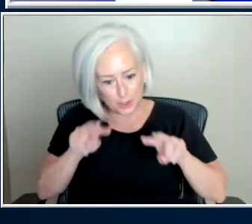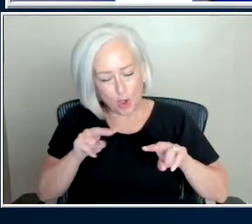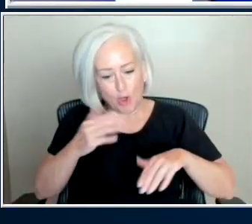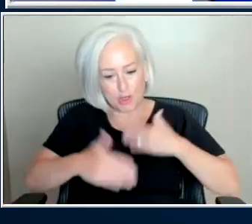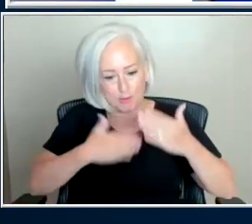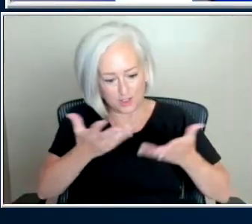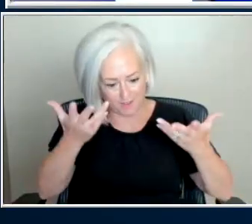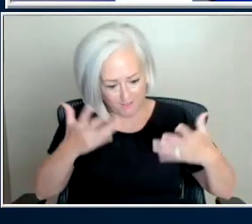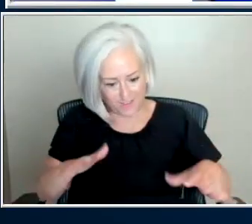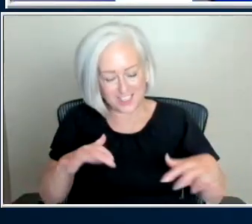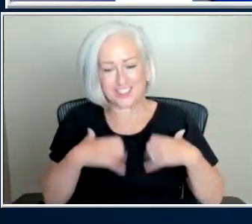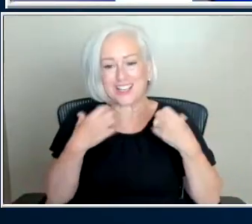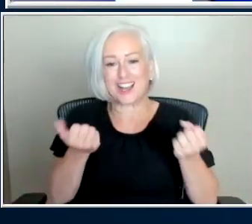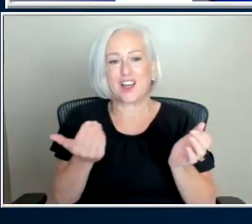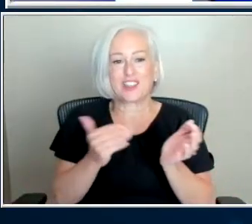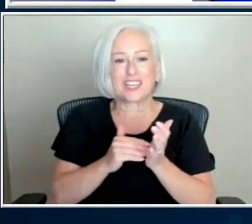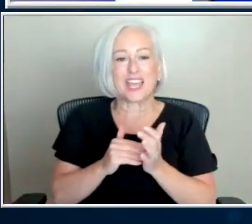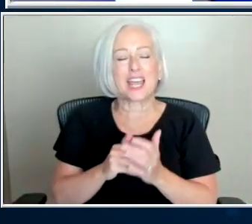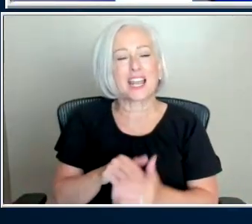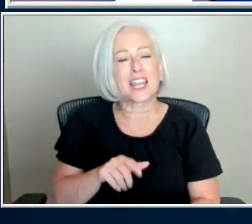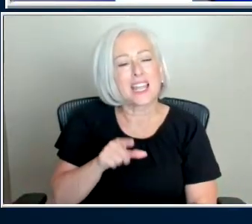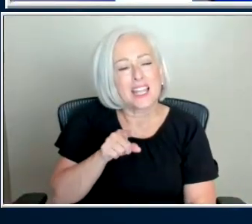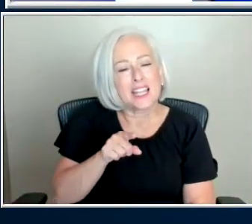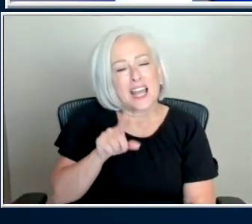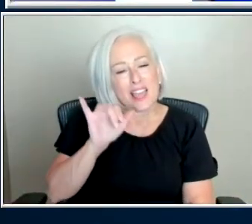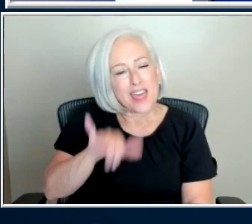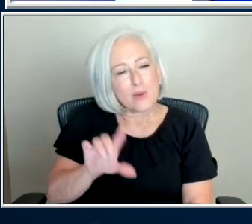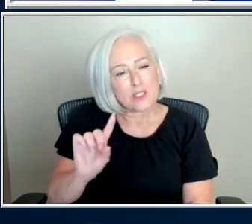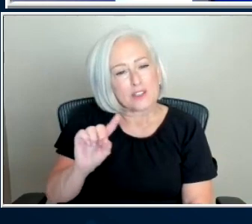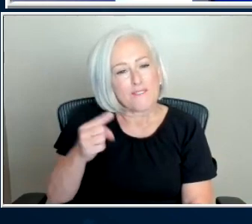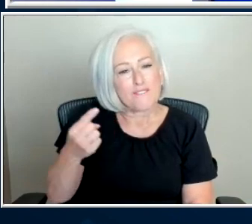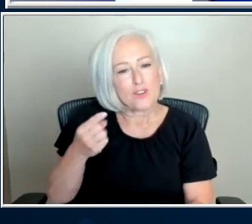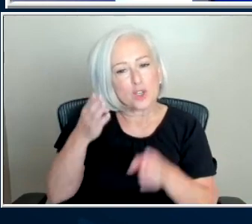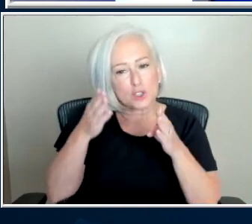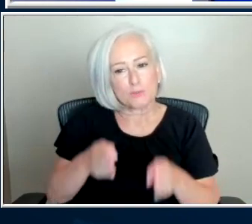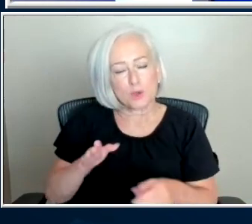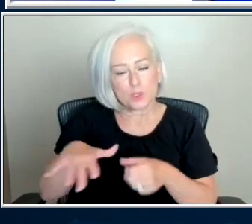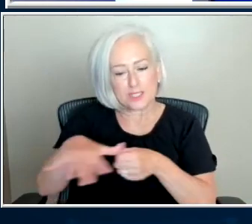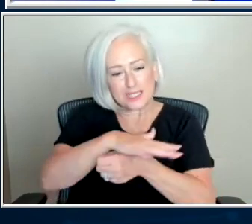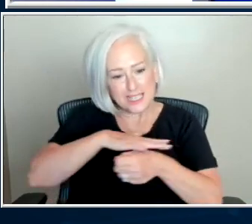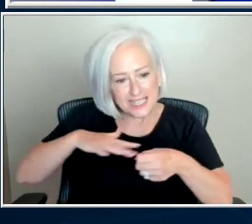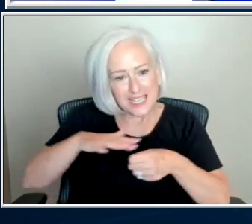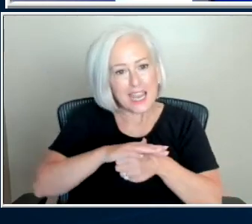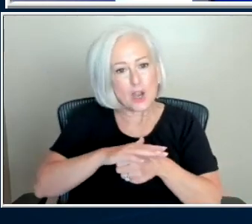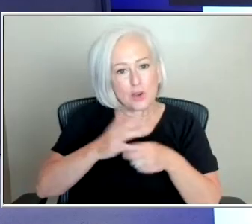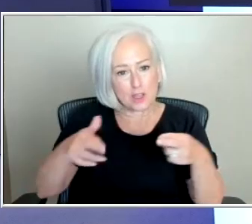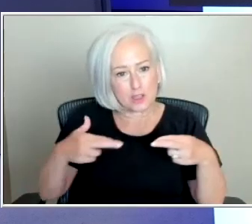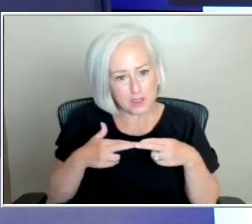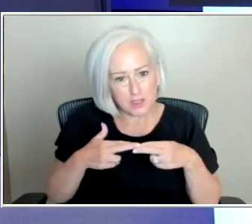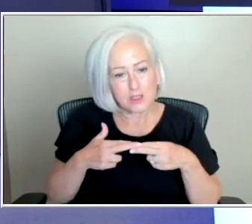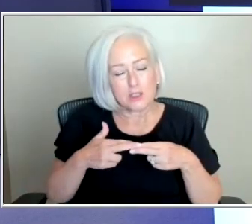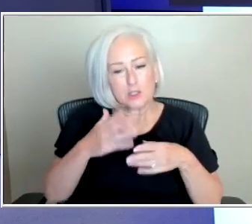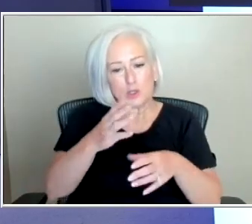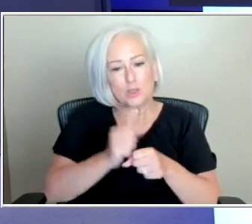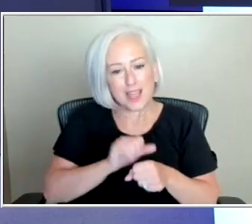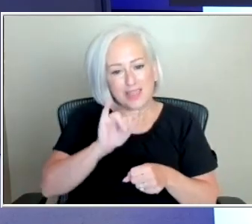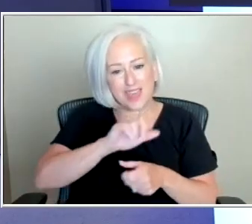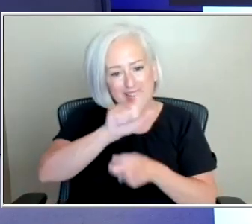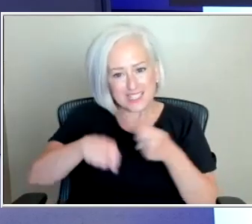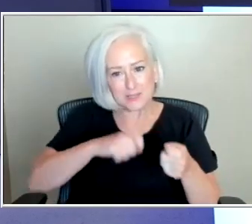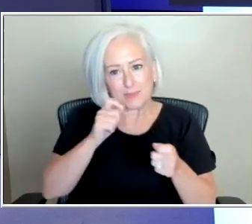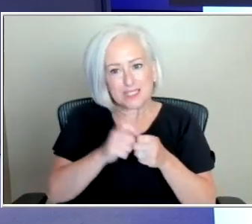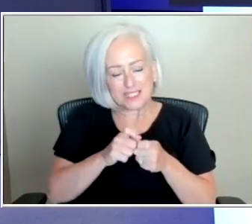Kaylee was, I guess, the first person in our region to get that certain heart valve. So what is new and special about